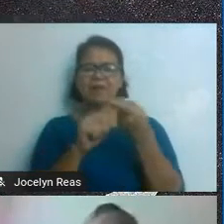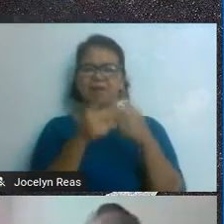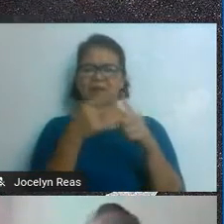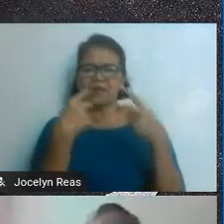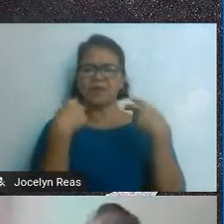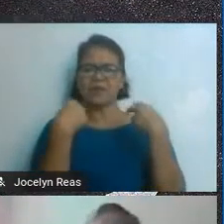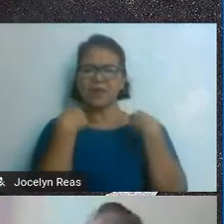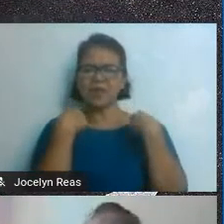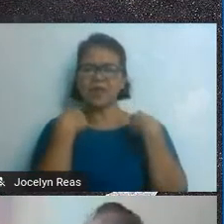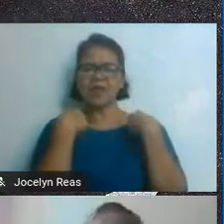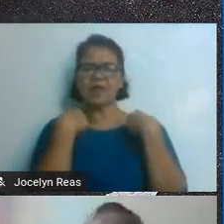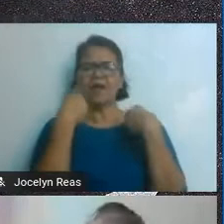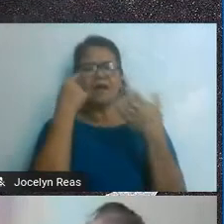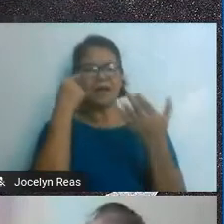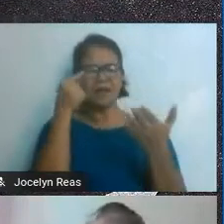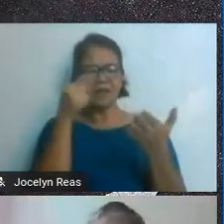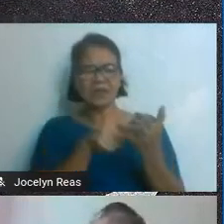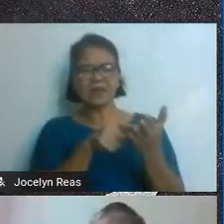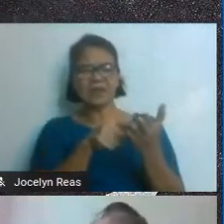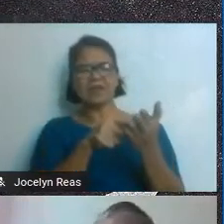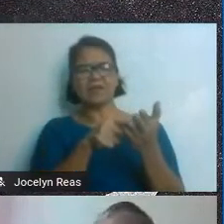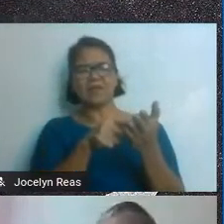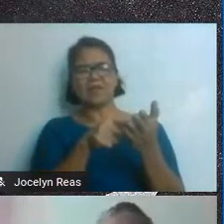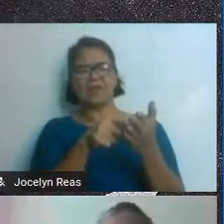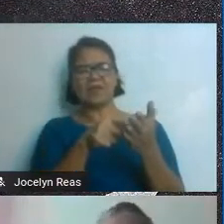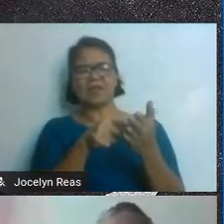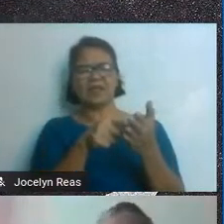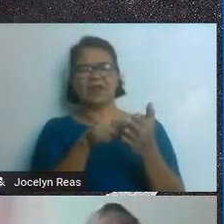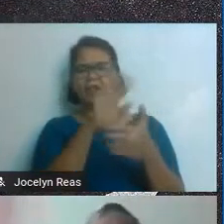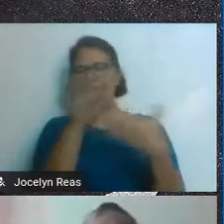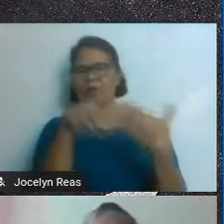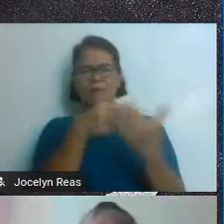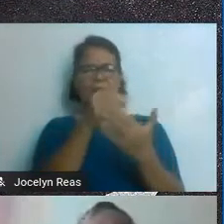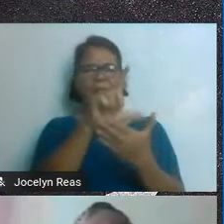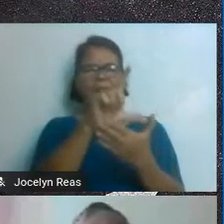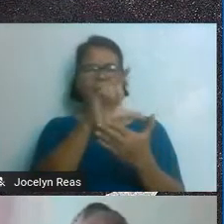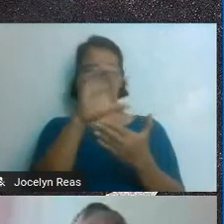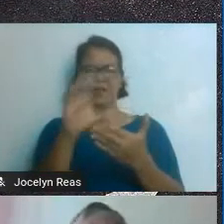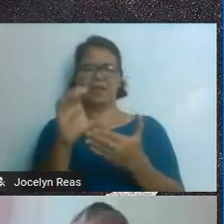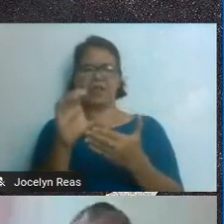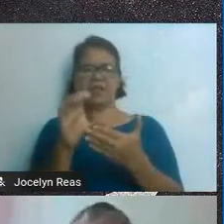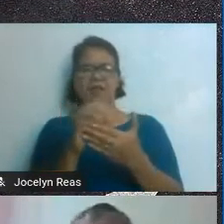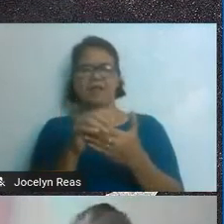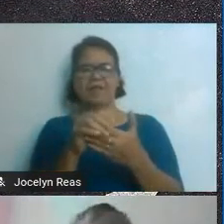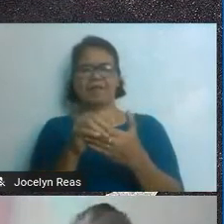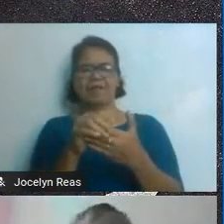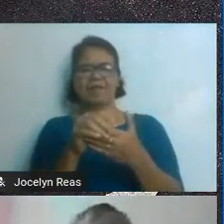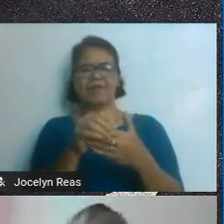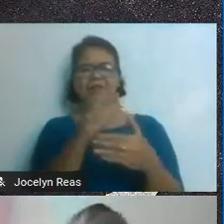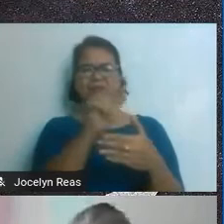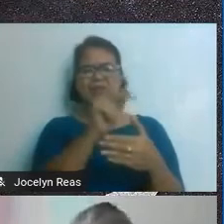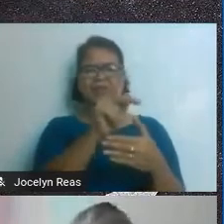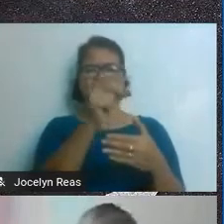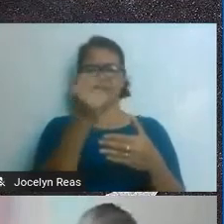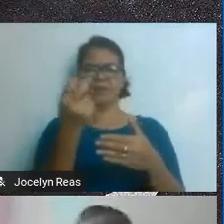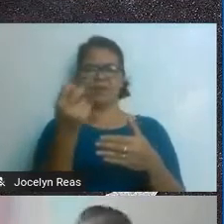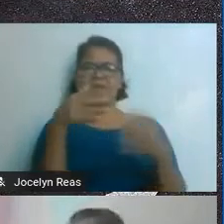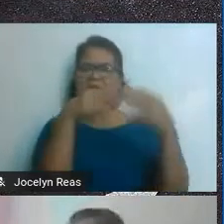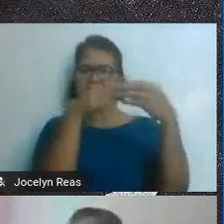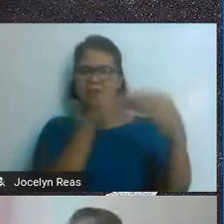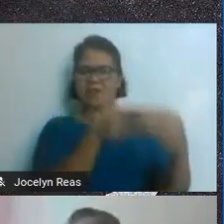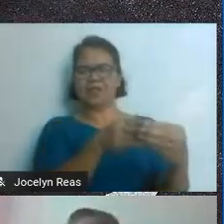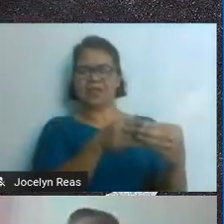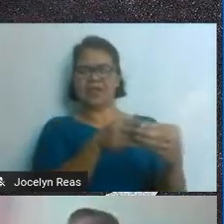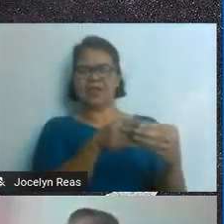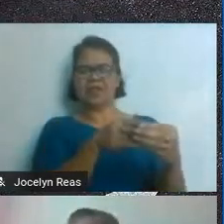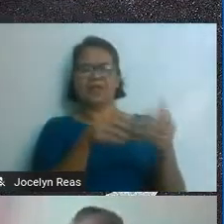all the learning competencies we have now, are found in our K-12 curriculum guide. the one with